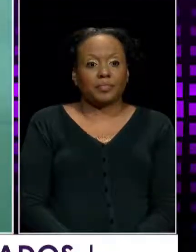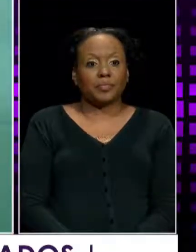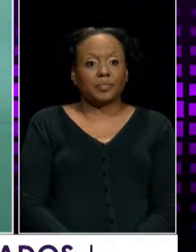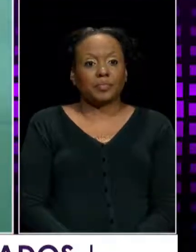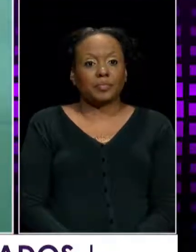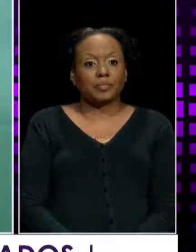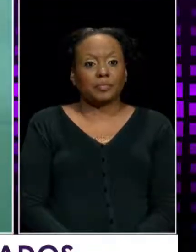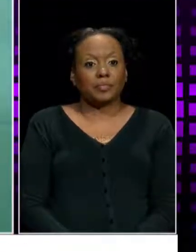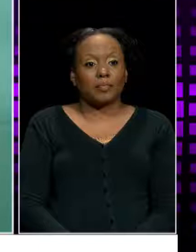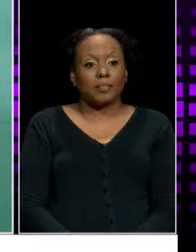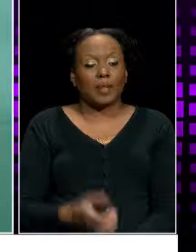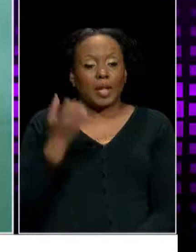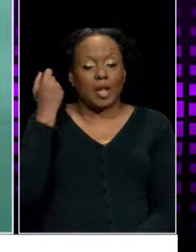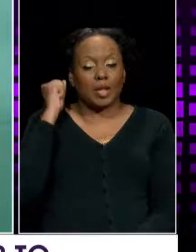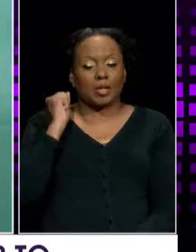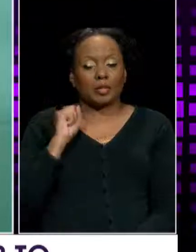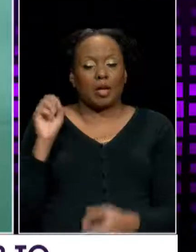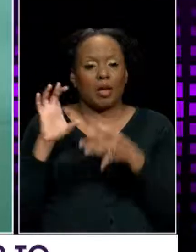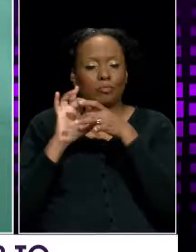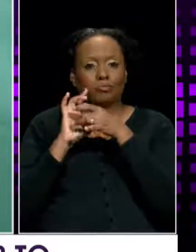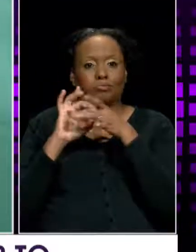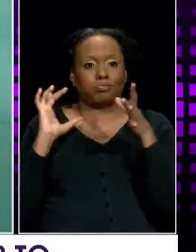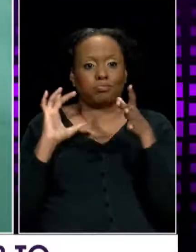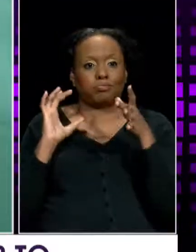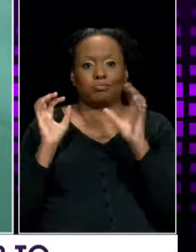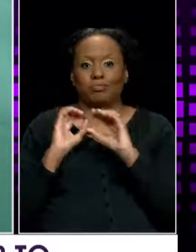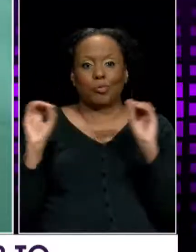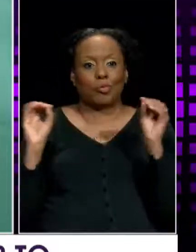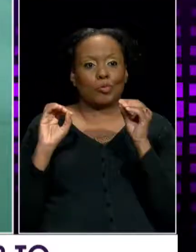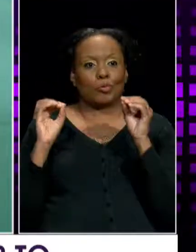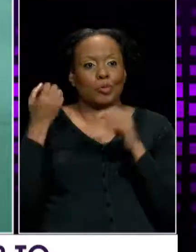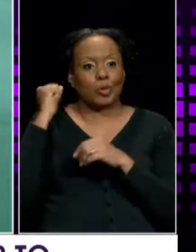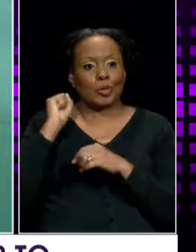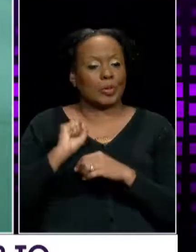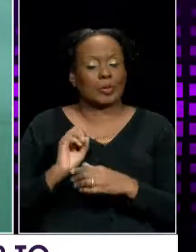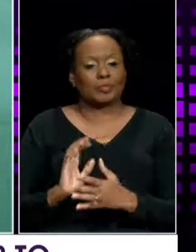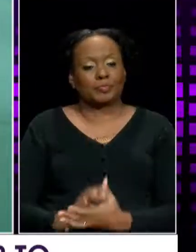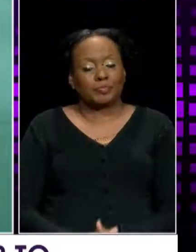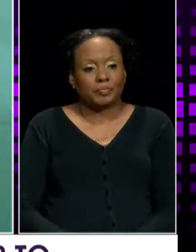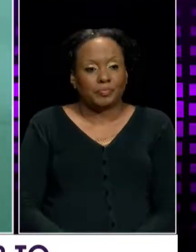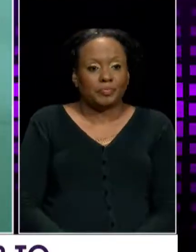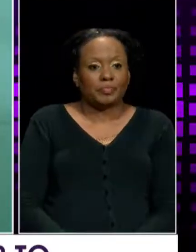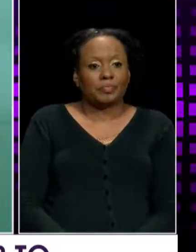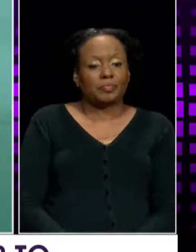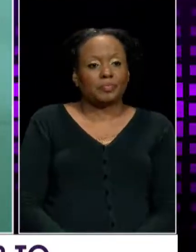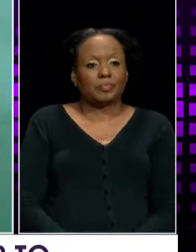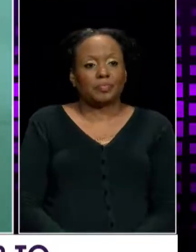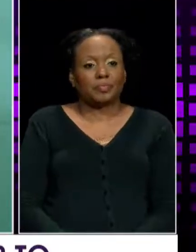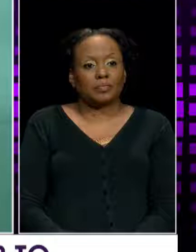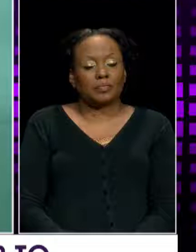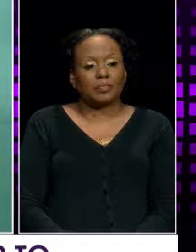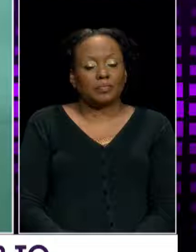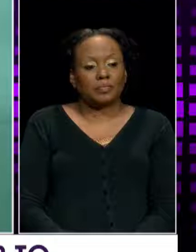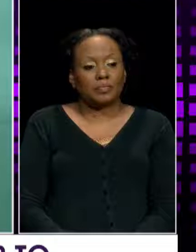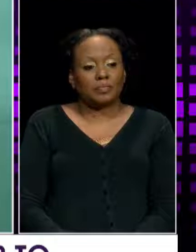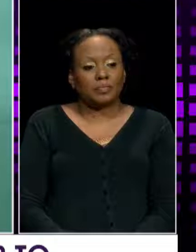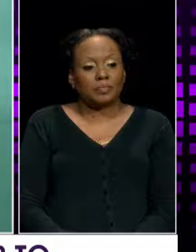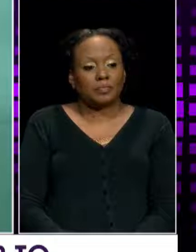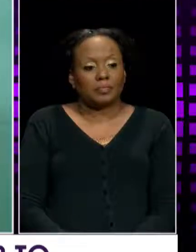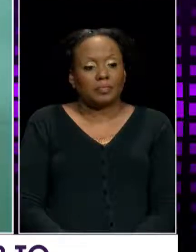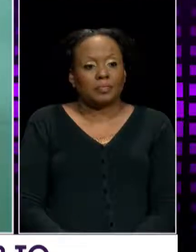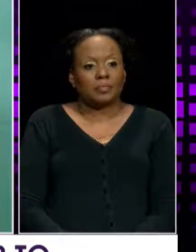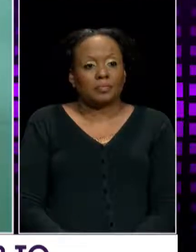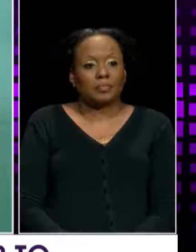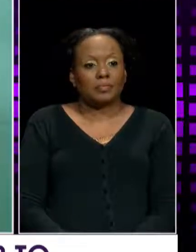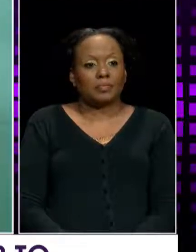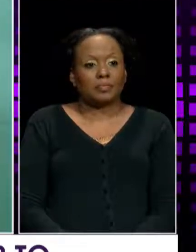our districts, because I would say for mine, it's kind of outdated and it needs some updates. So